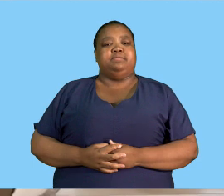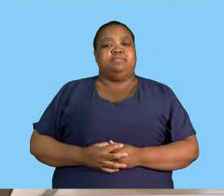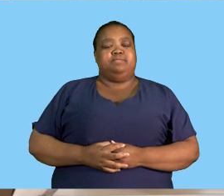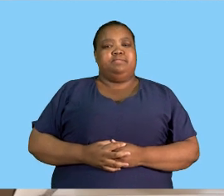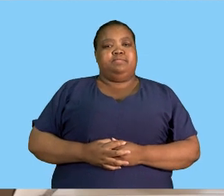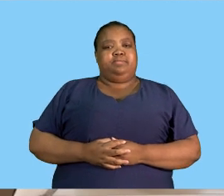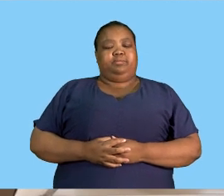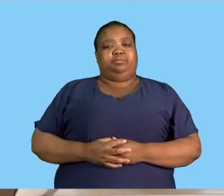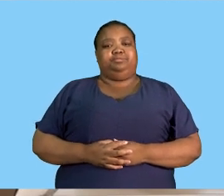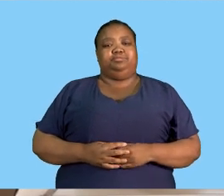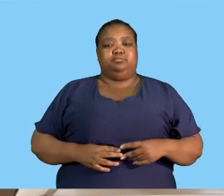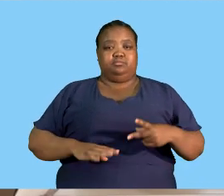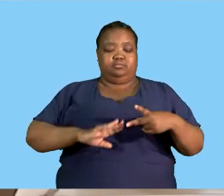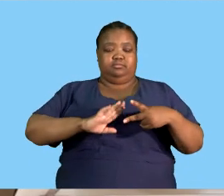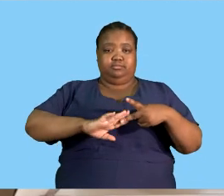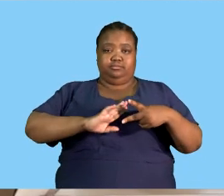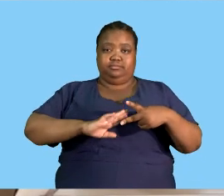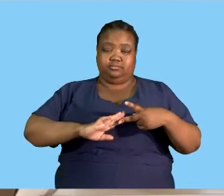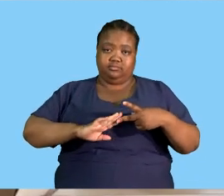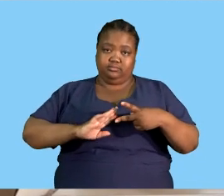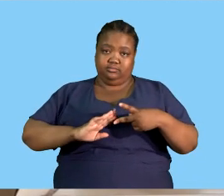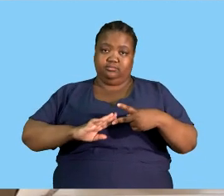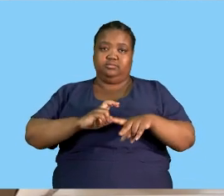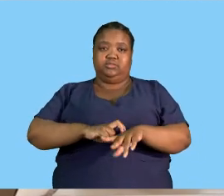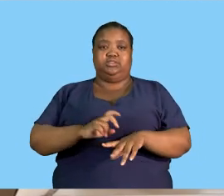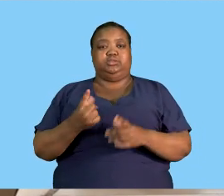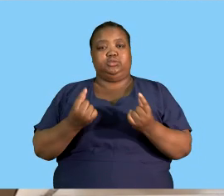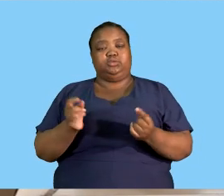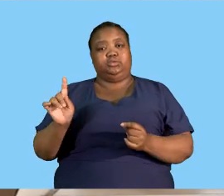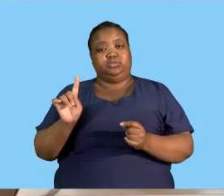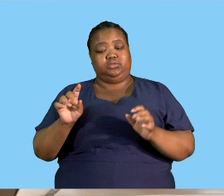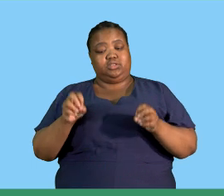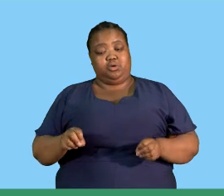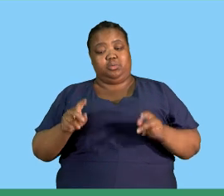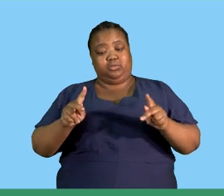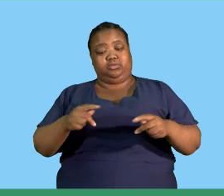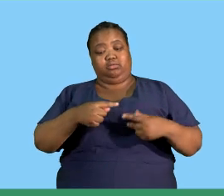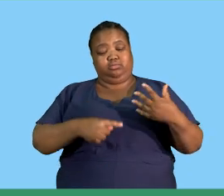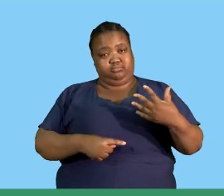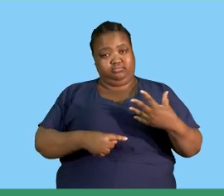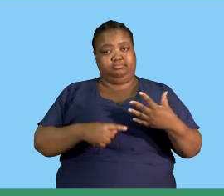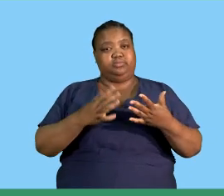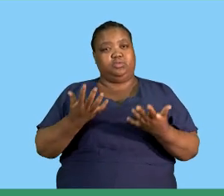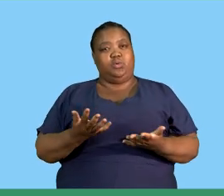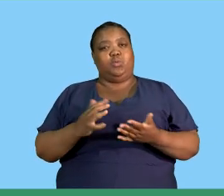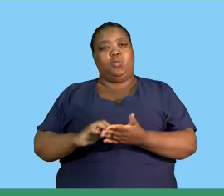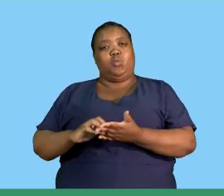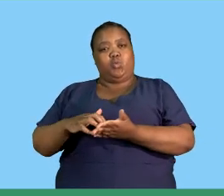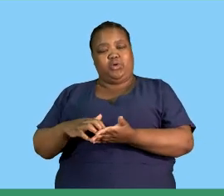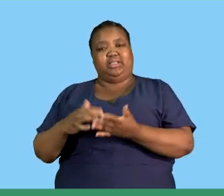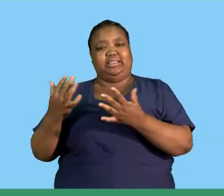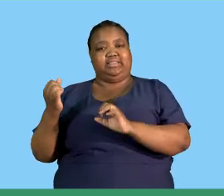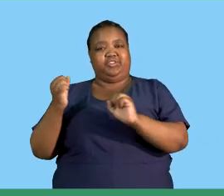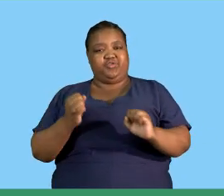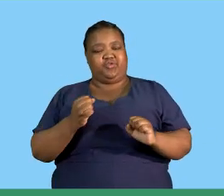is not measurable. All right. The second thing that we need to do, we need to identify the opportunities or